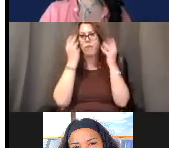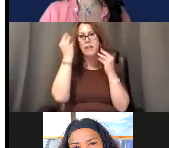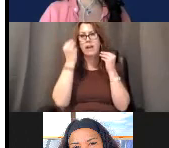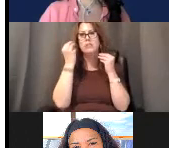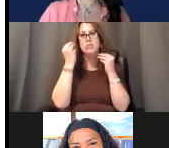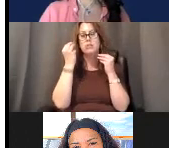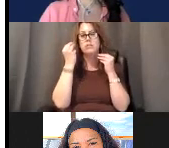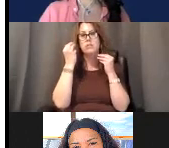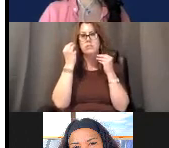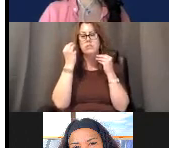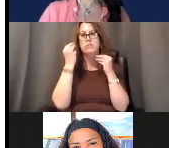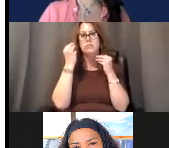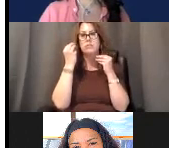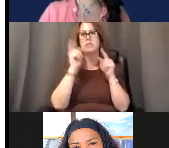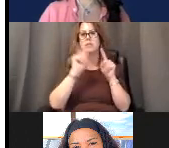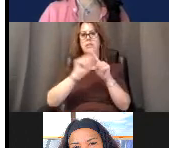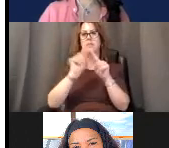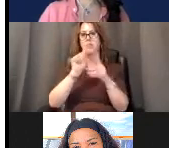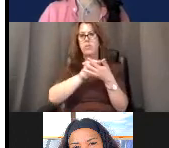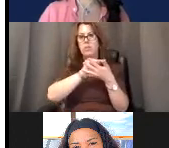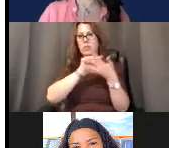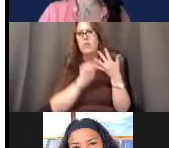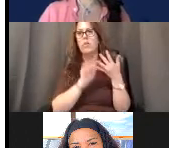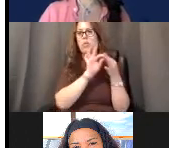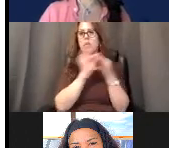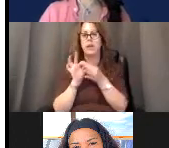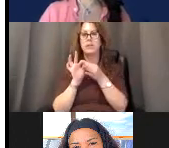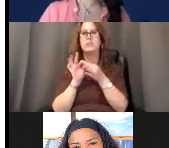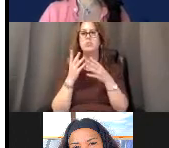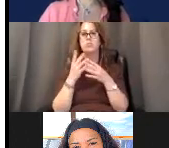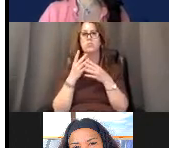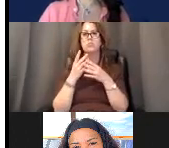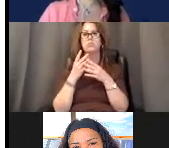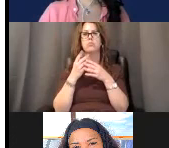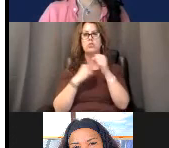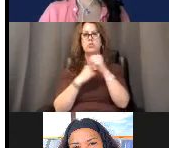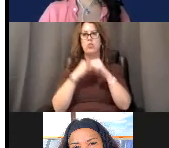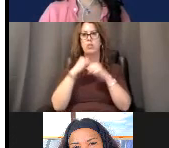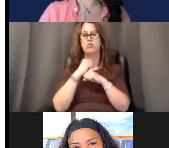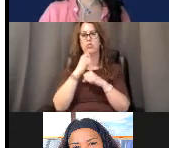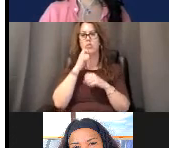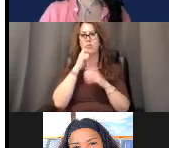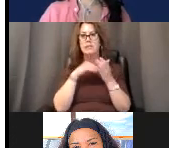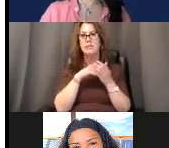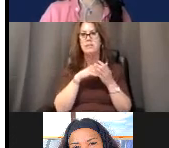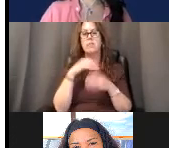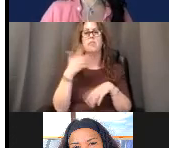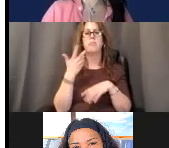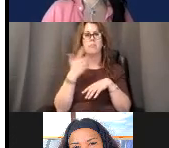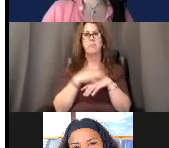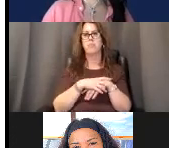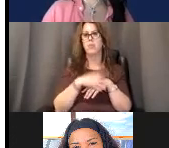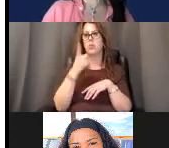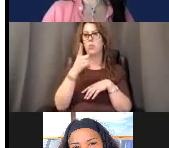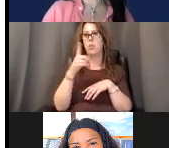racism awareness tool. And so if you remember from those drops, right, one of the drops is around structural